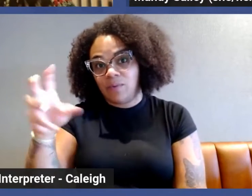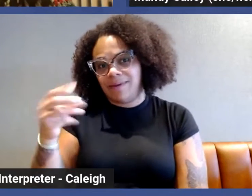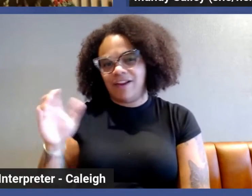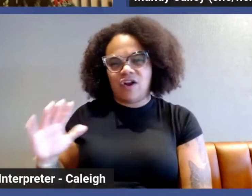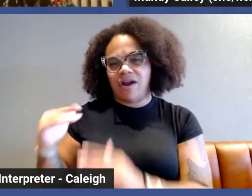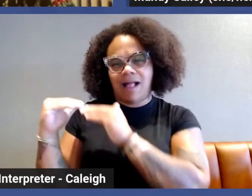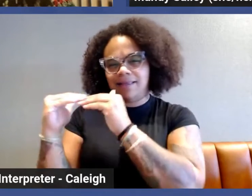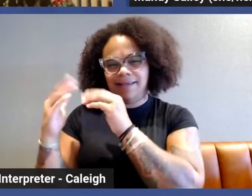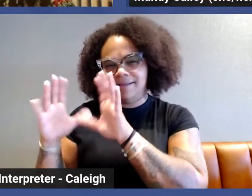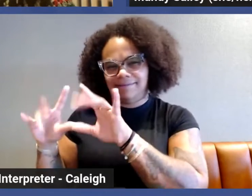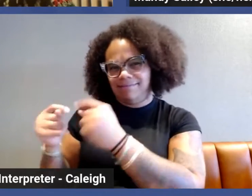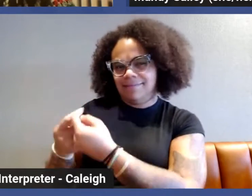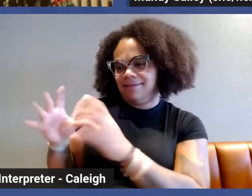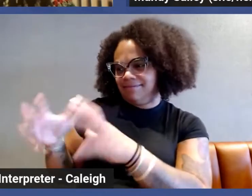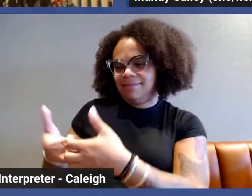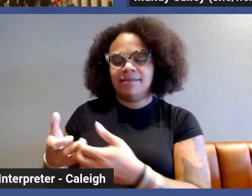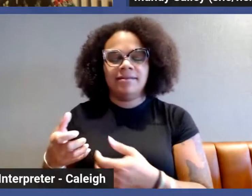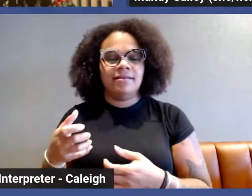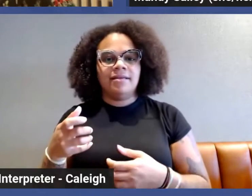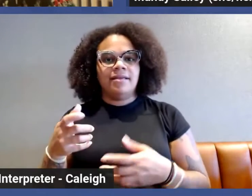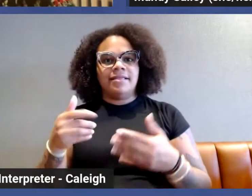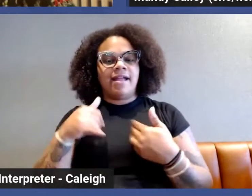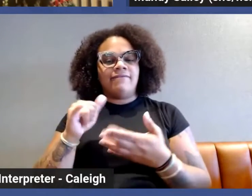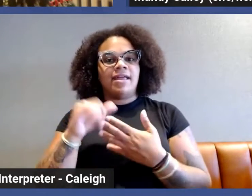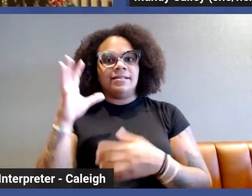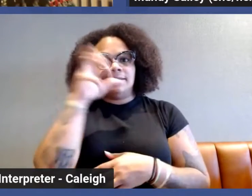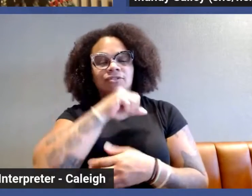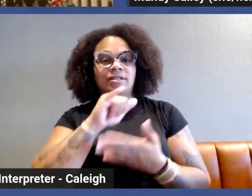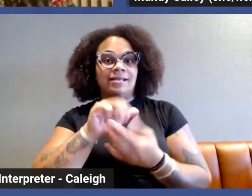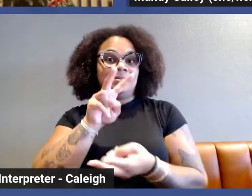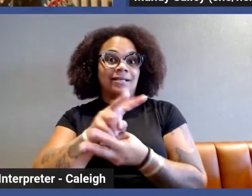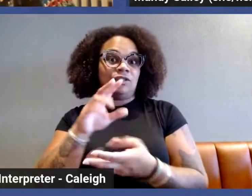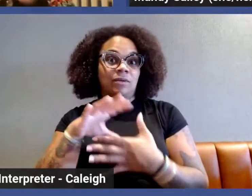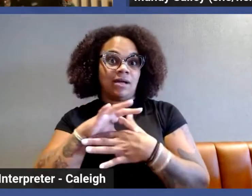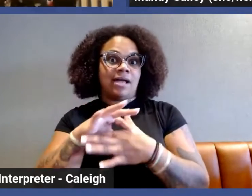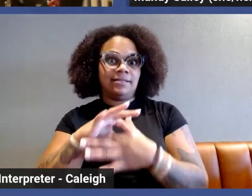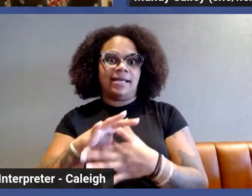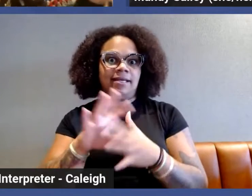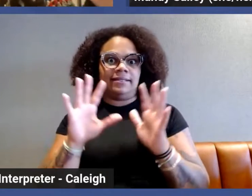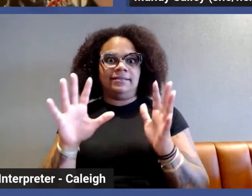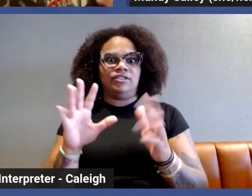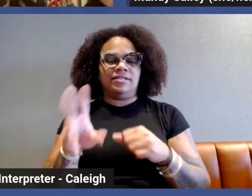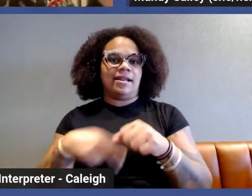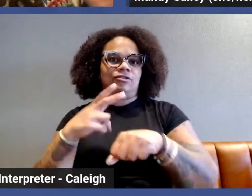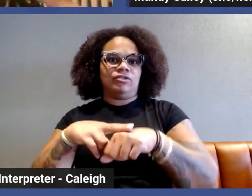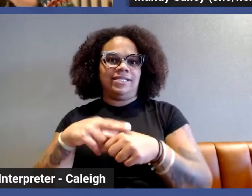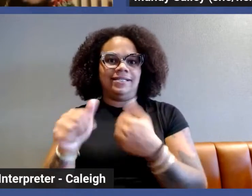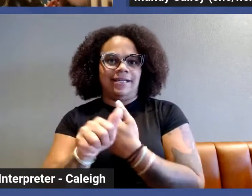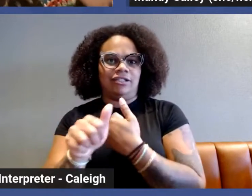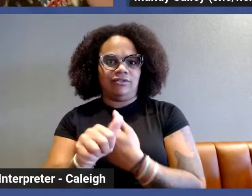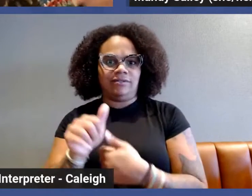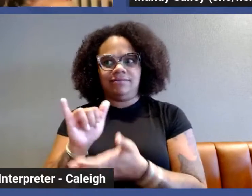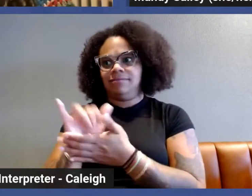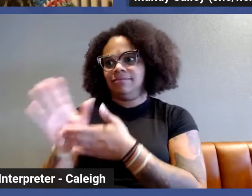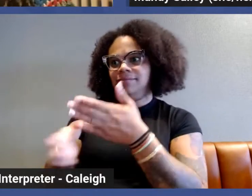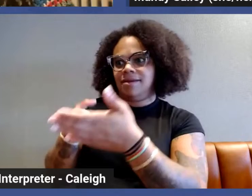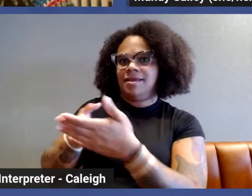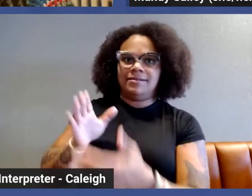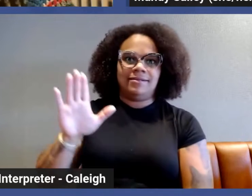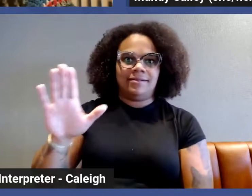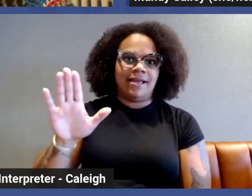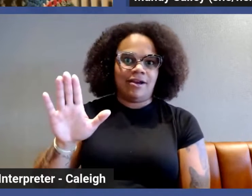assumption that sexual content is just sort of inherently dangerous, which permeates the terms of service of all